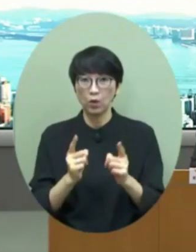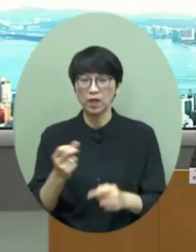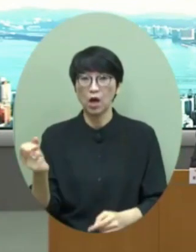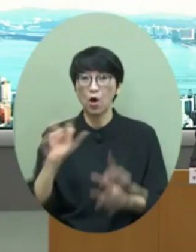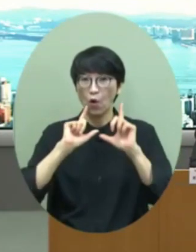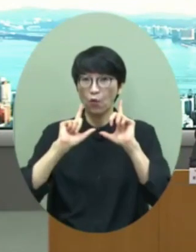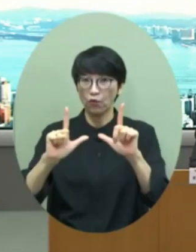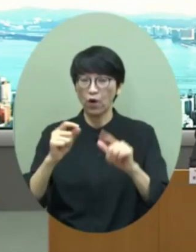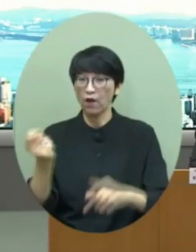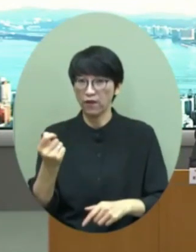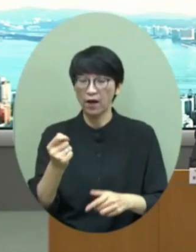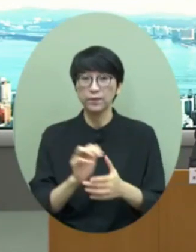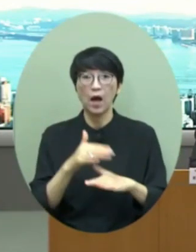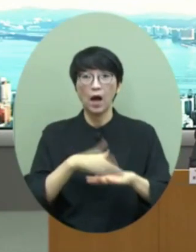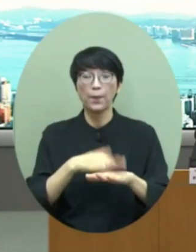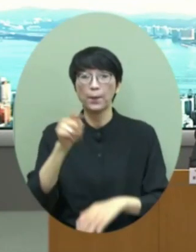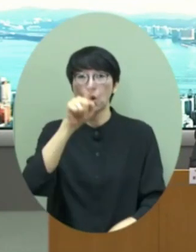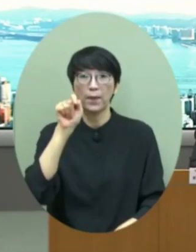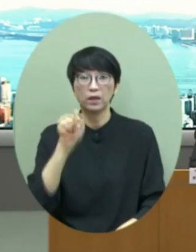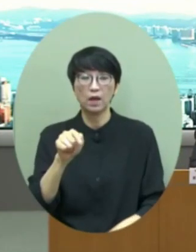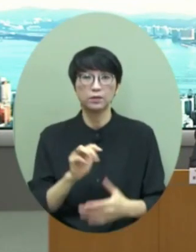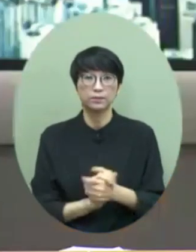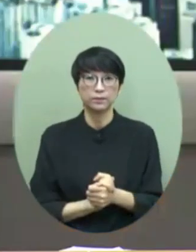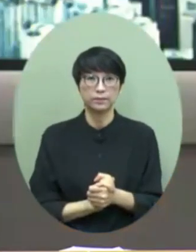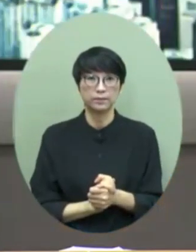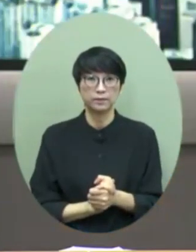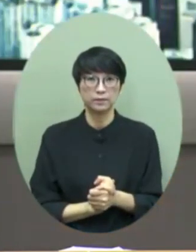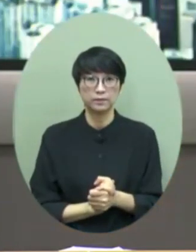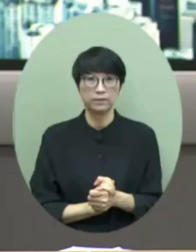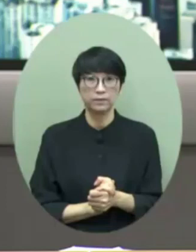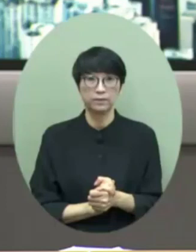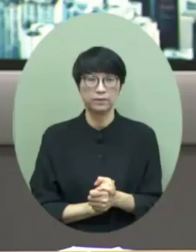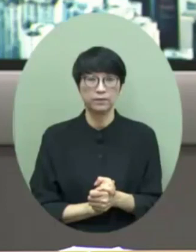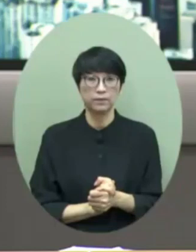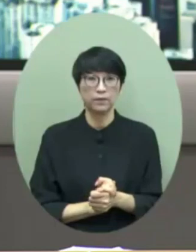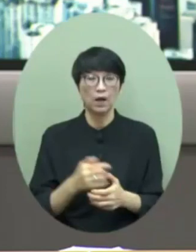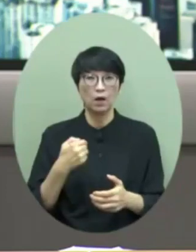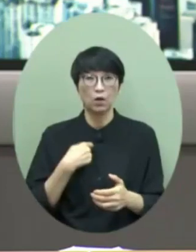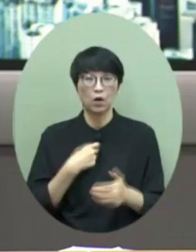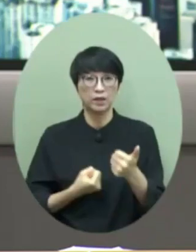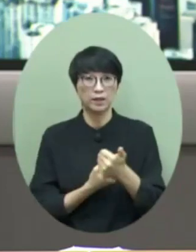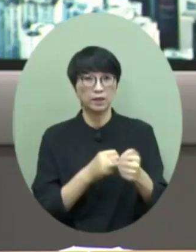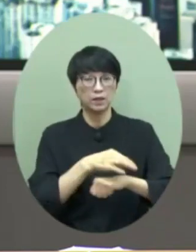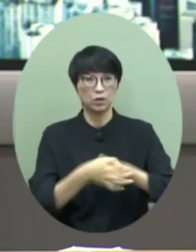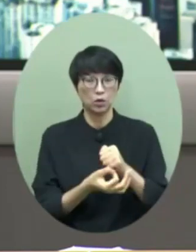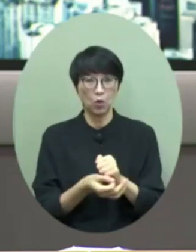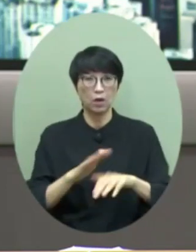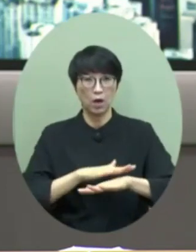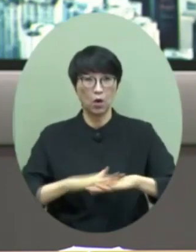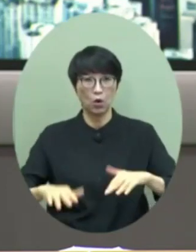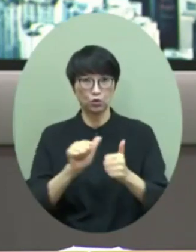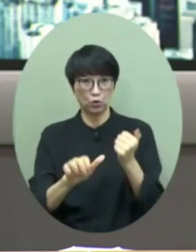Now, the fact that I'm on the National Security Commission, if we'll call that at the moment, would not in any